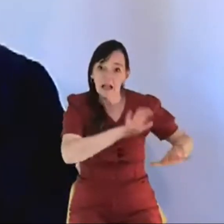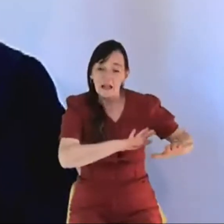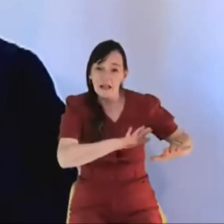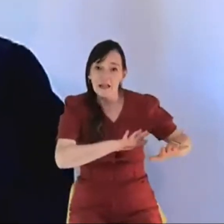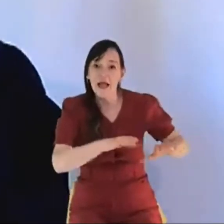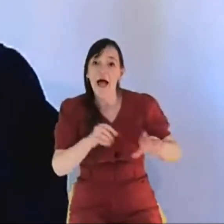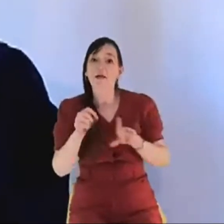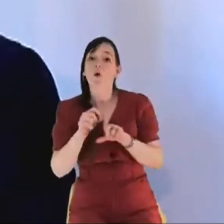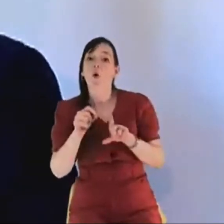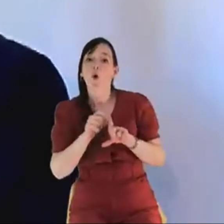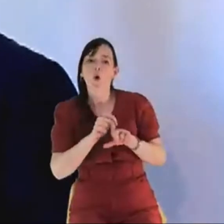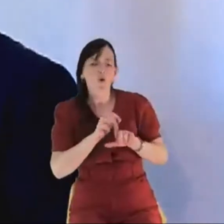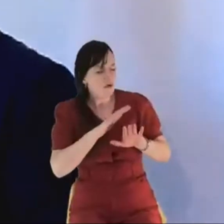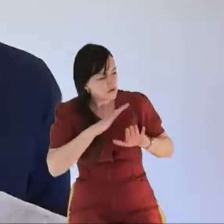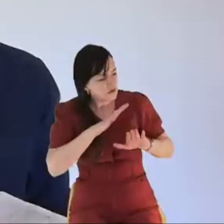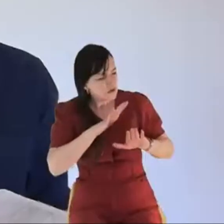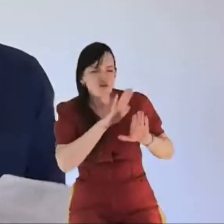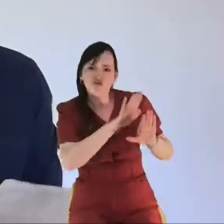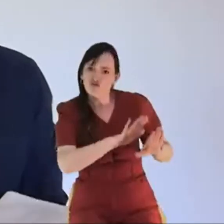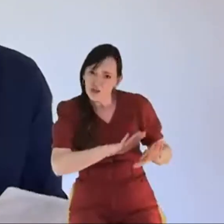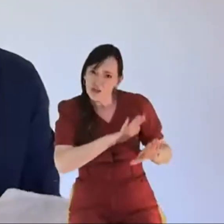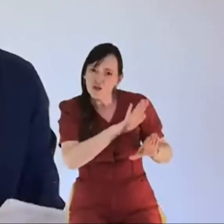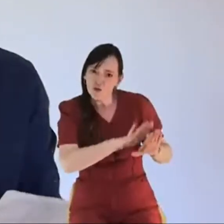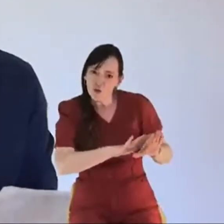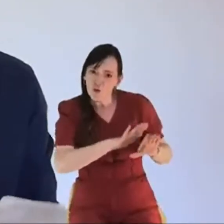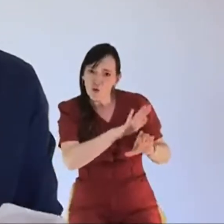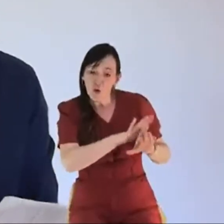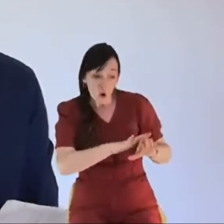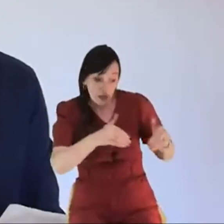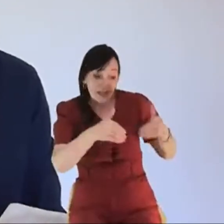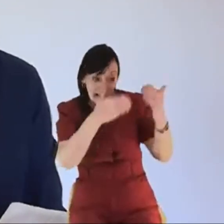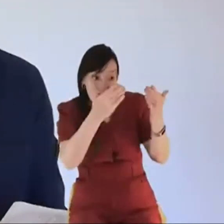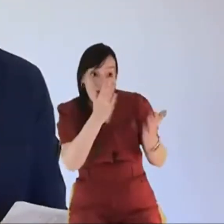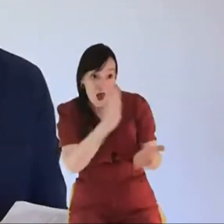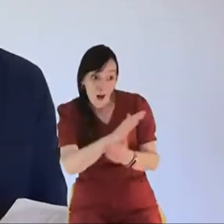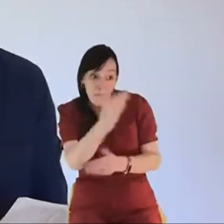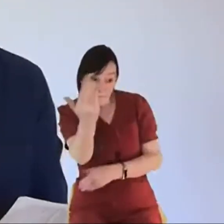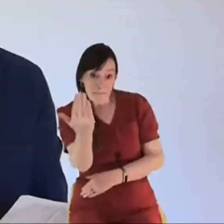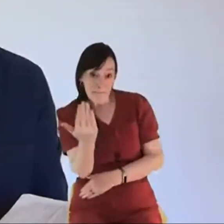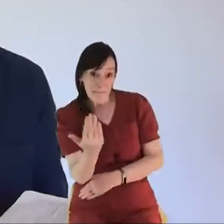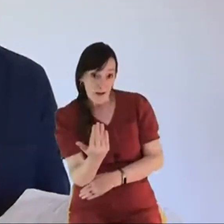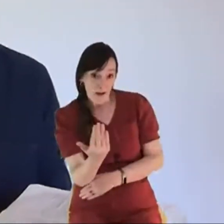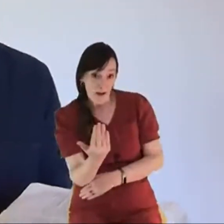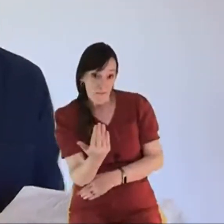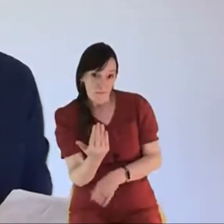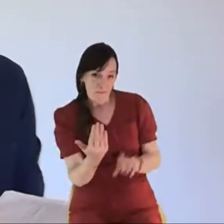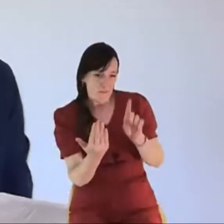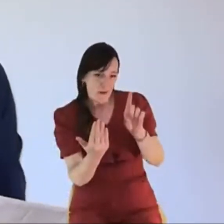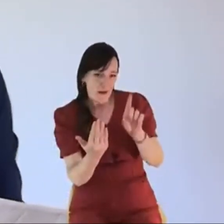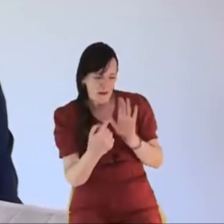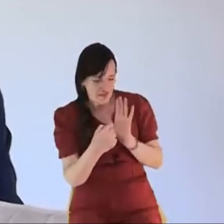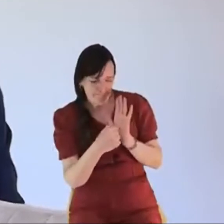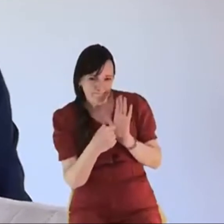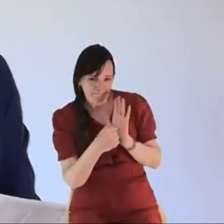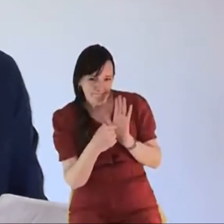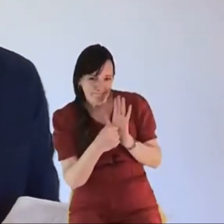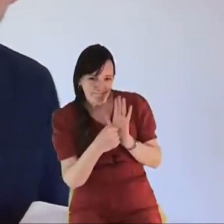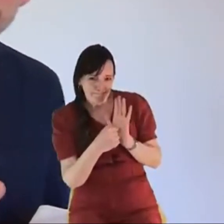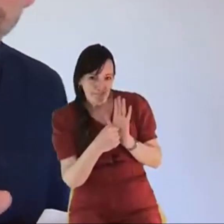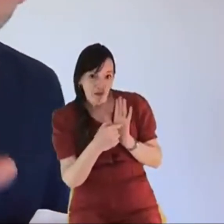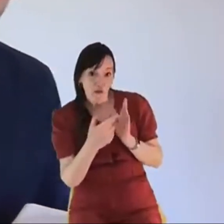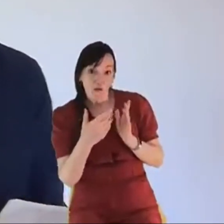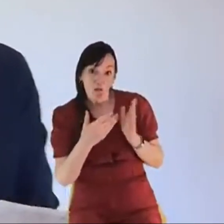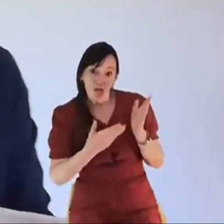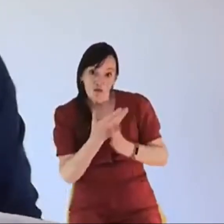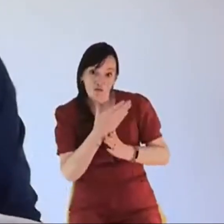paul settled them the day of the lord is coming but can you see that in